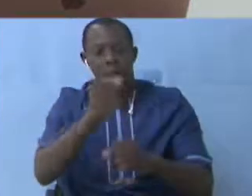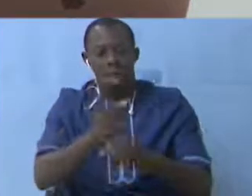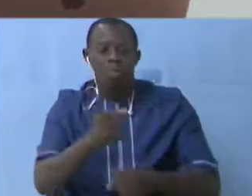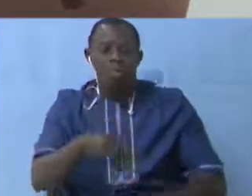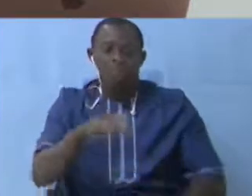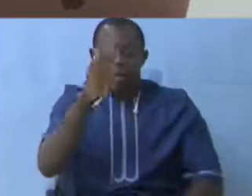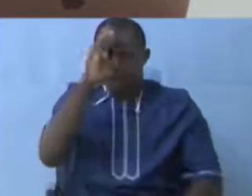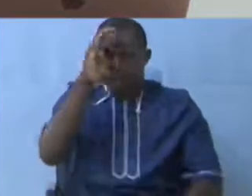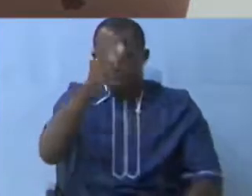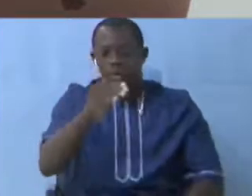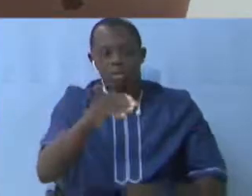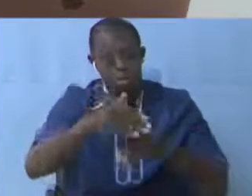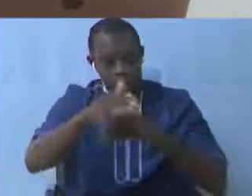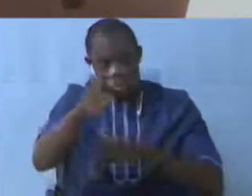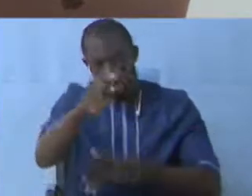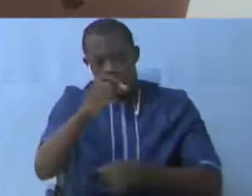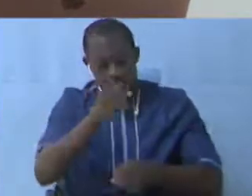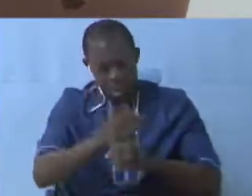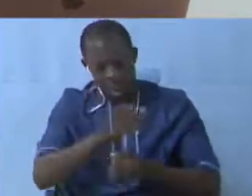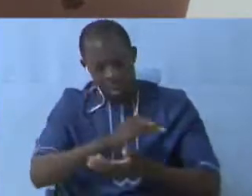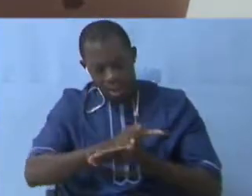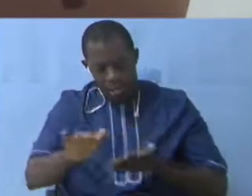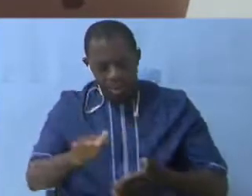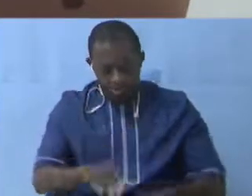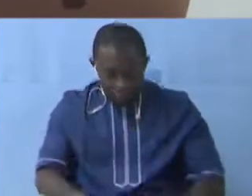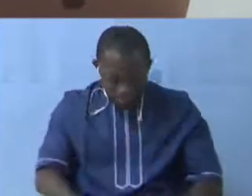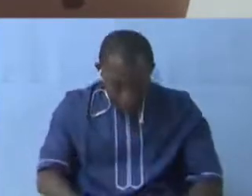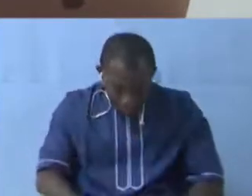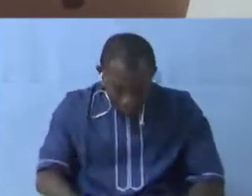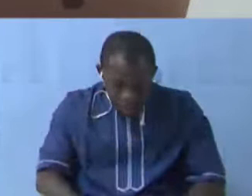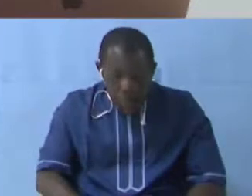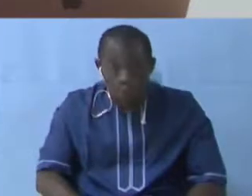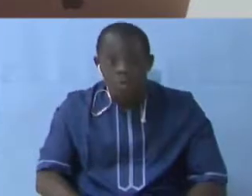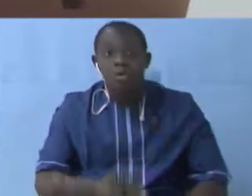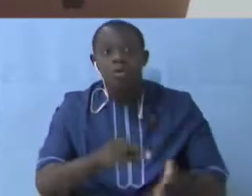Thank you for the clarification. But your organization assisted them.